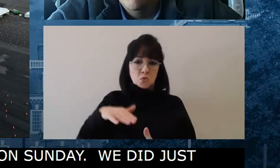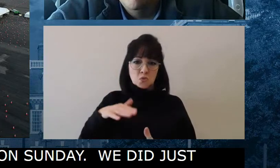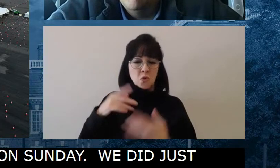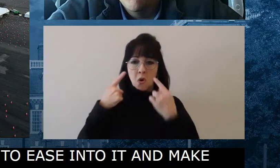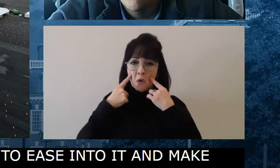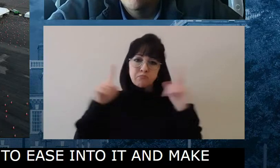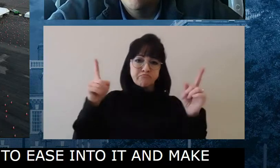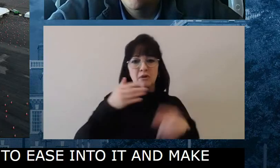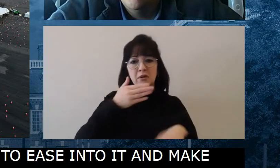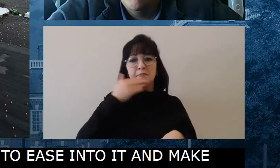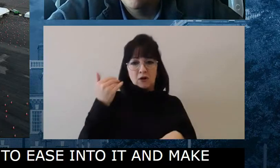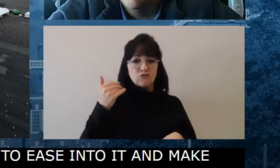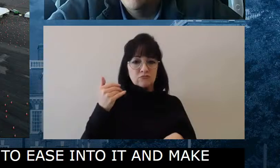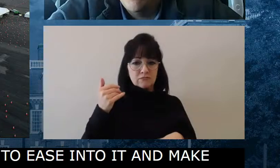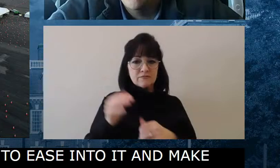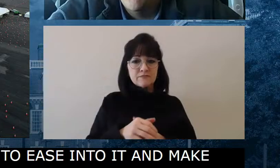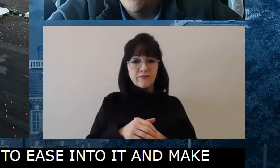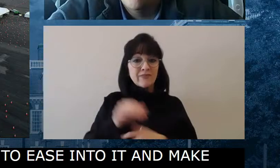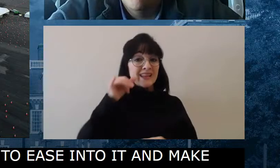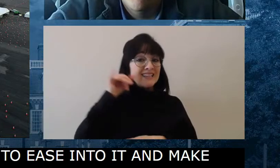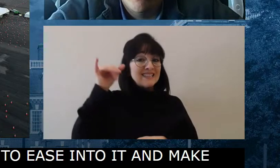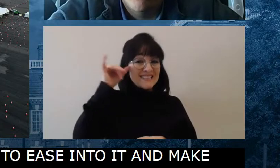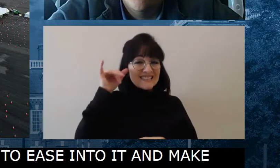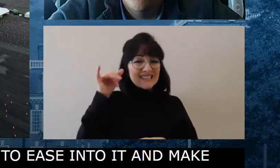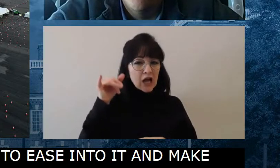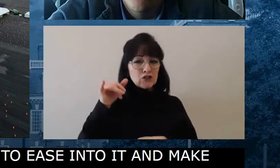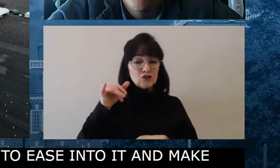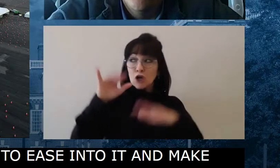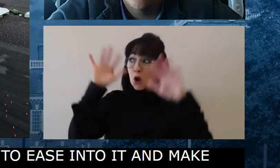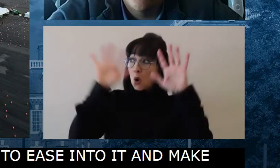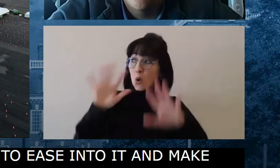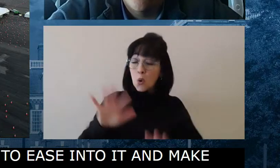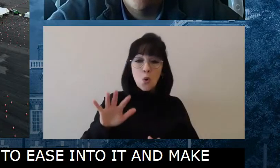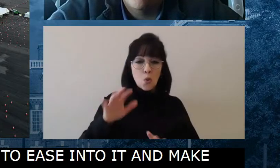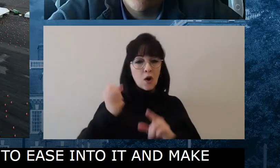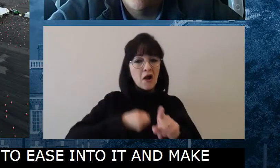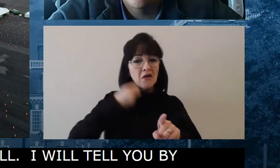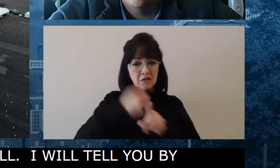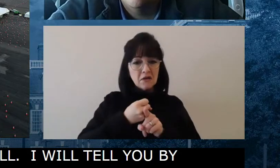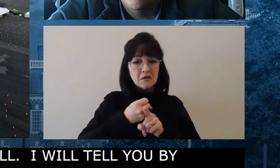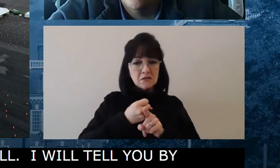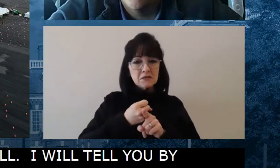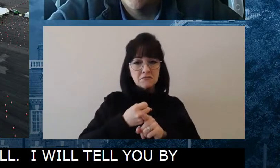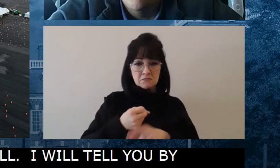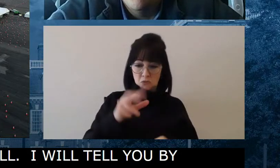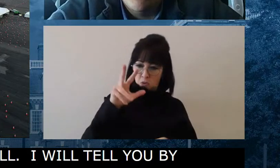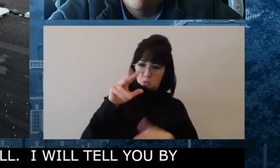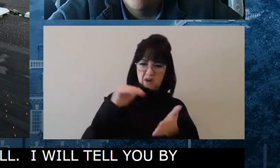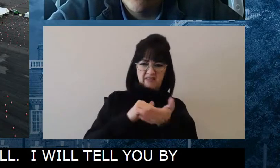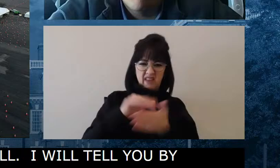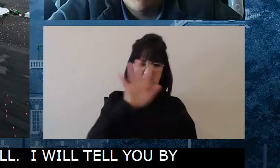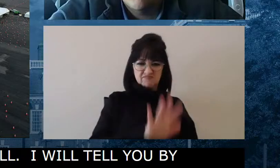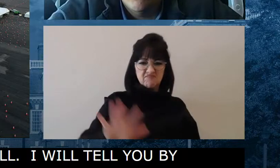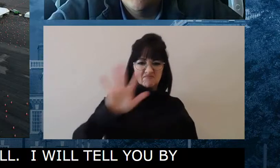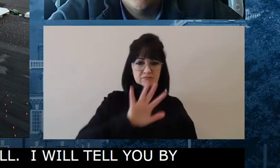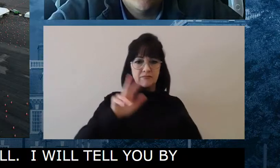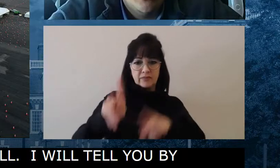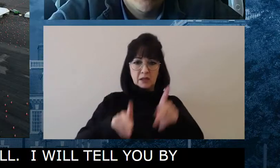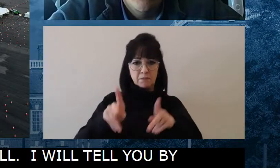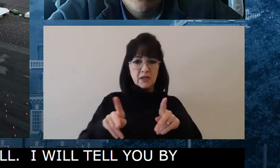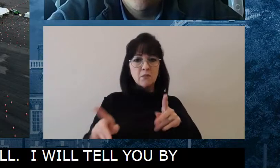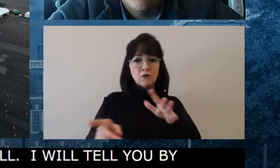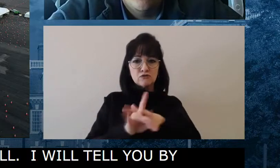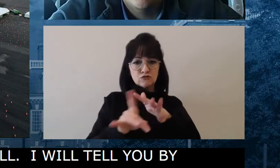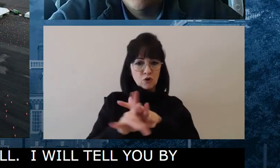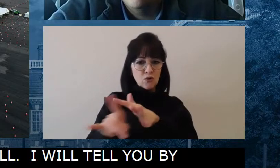a little bit more difficult of a day with the weather, but did just under 3,000 individuals. And if you saw the press release